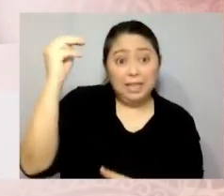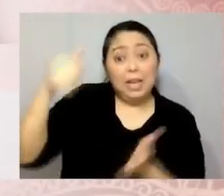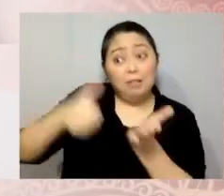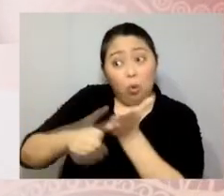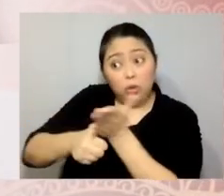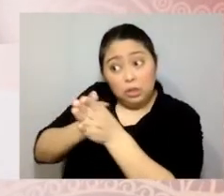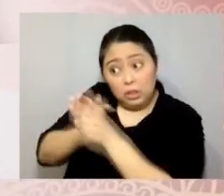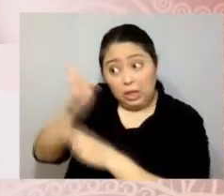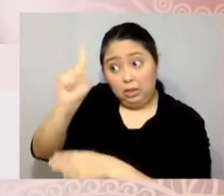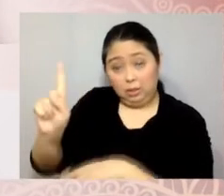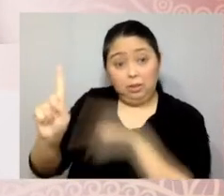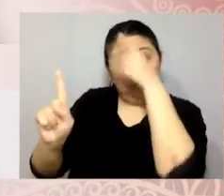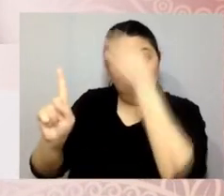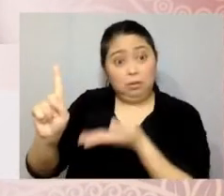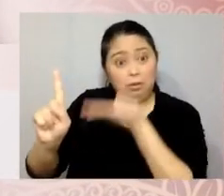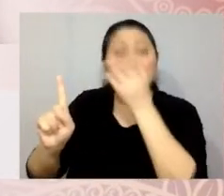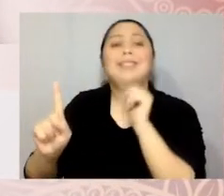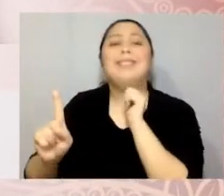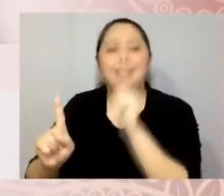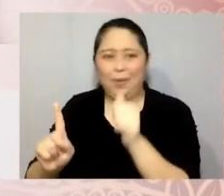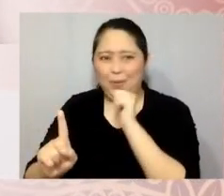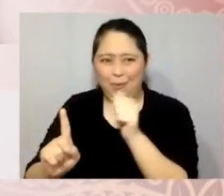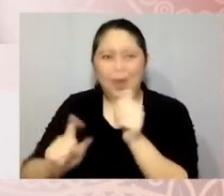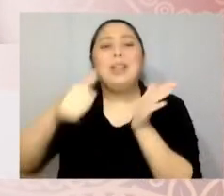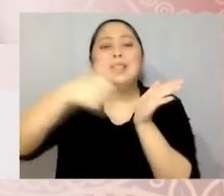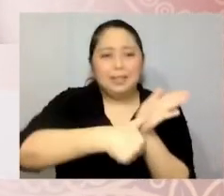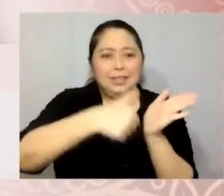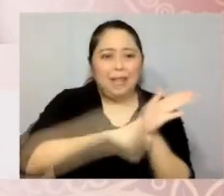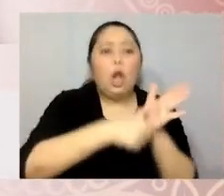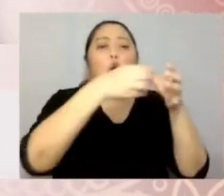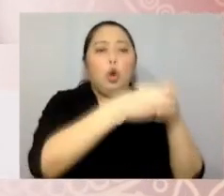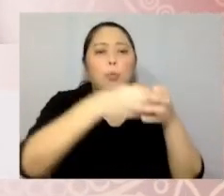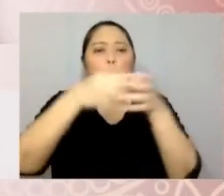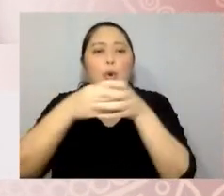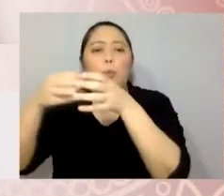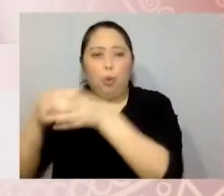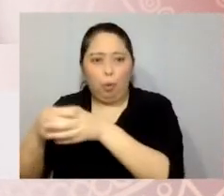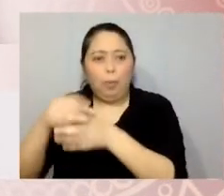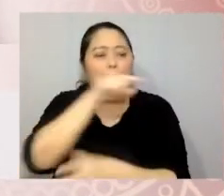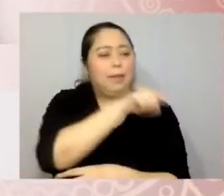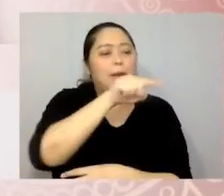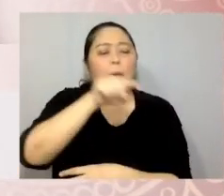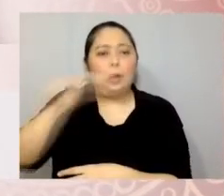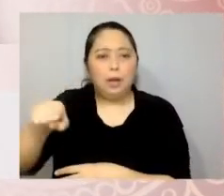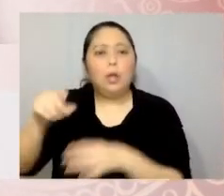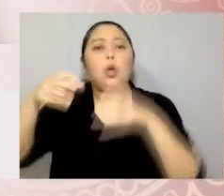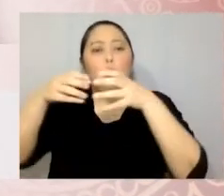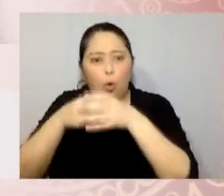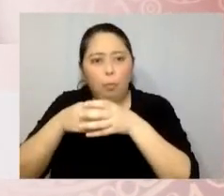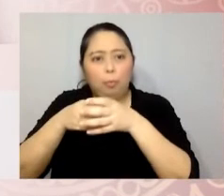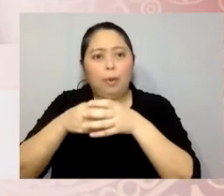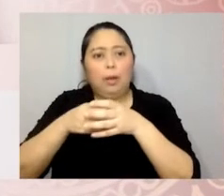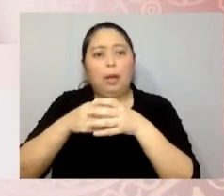still democratic because the members of the parliament will be elected as representatives of the Bangsamoro people.